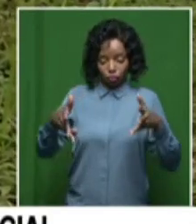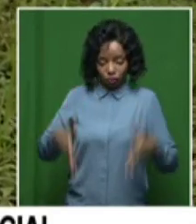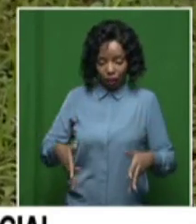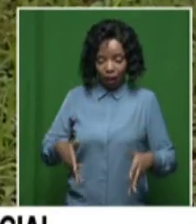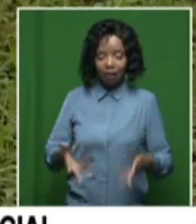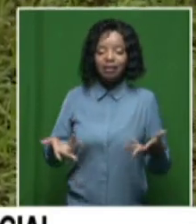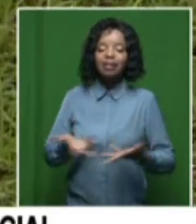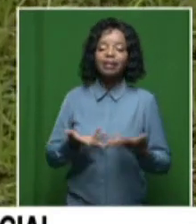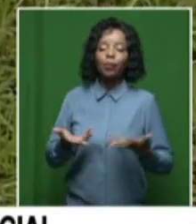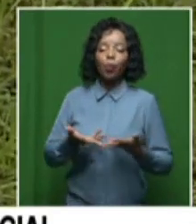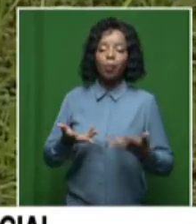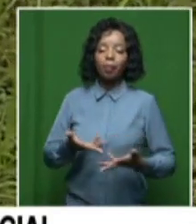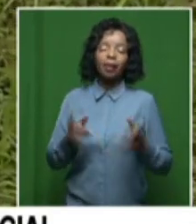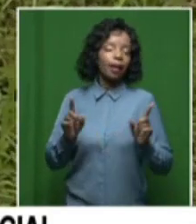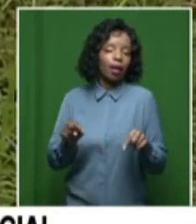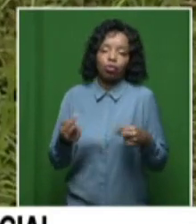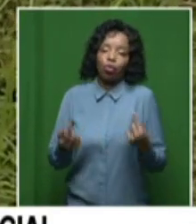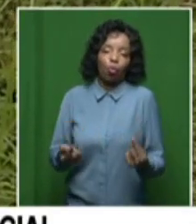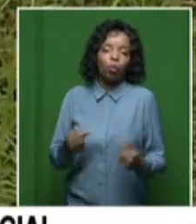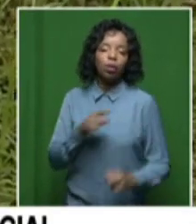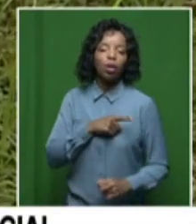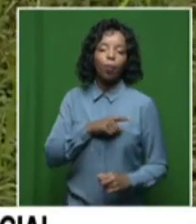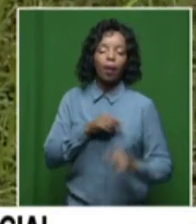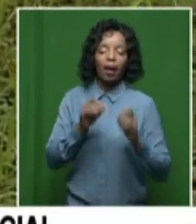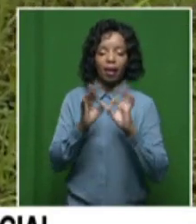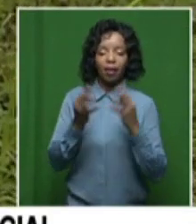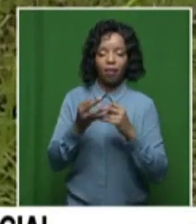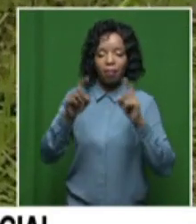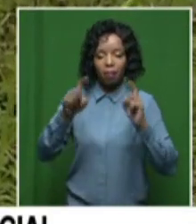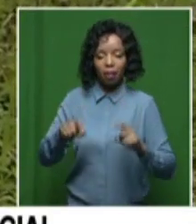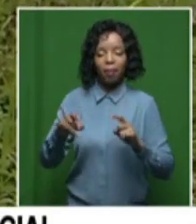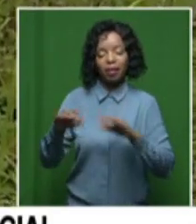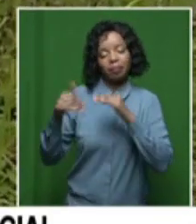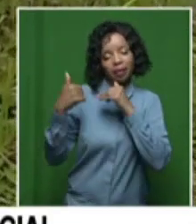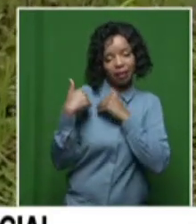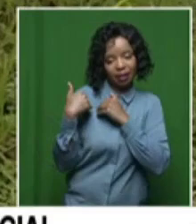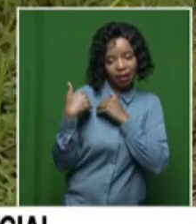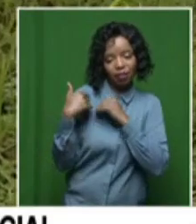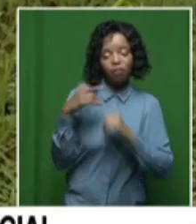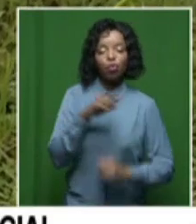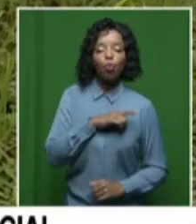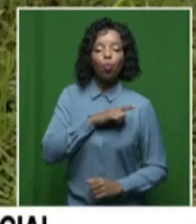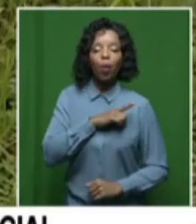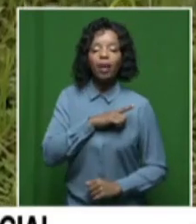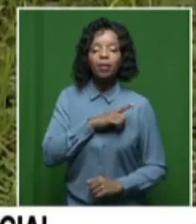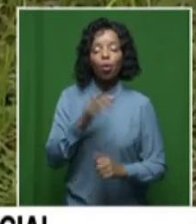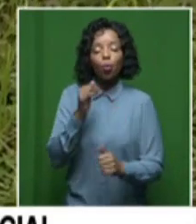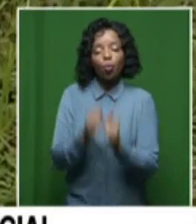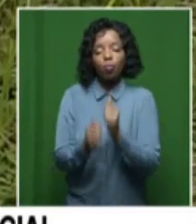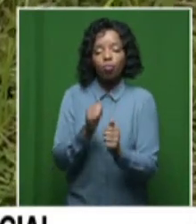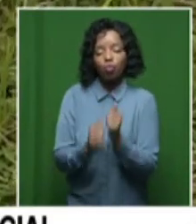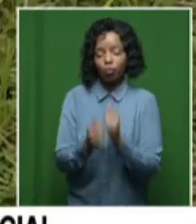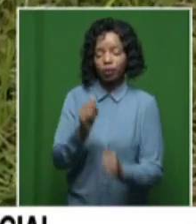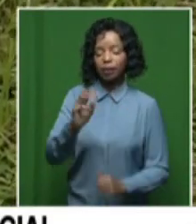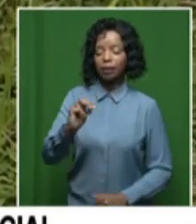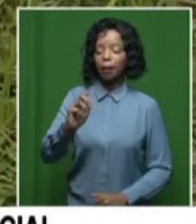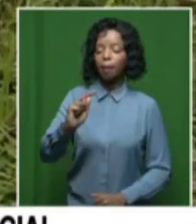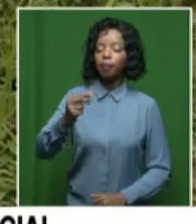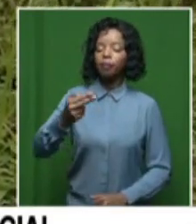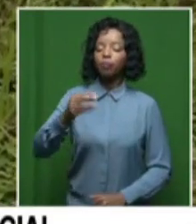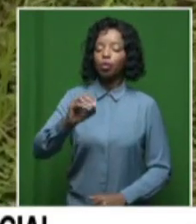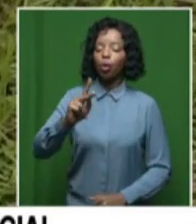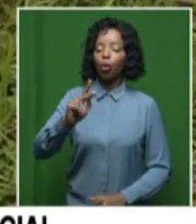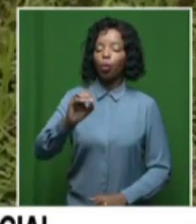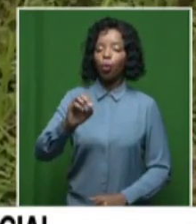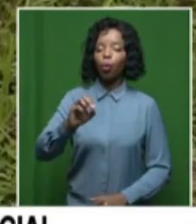are for their safety, because they say, as Butum Mthokozisi says, he doesn't know